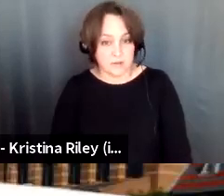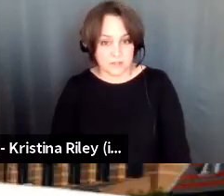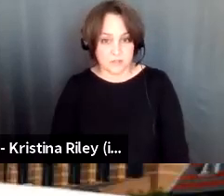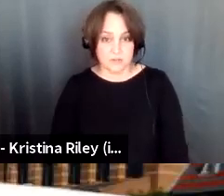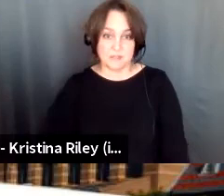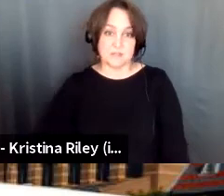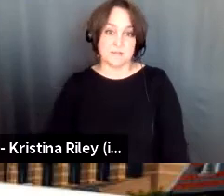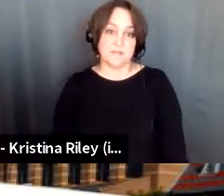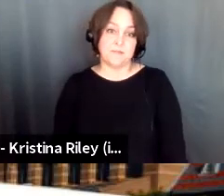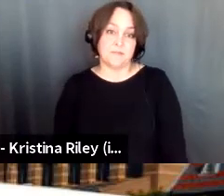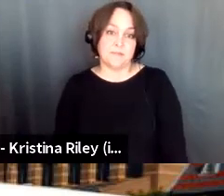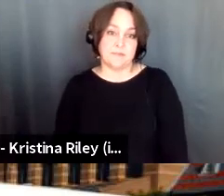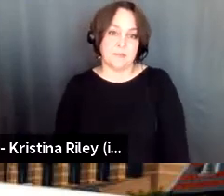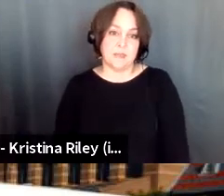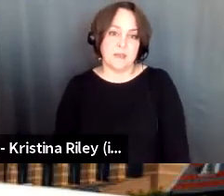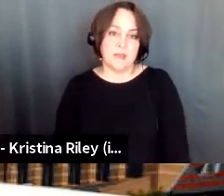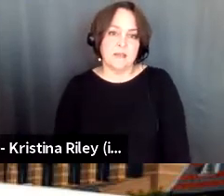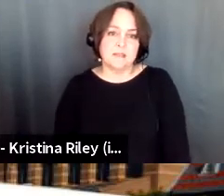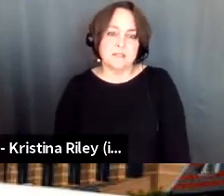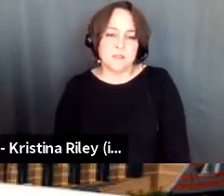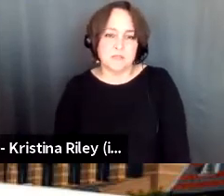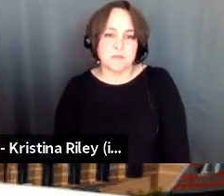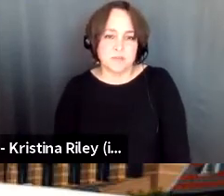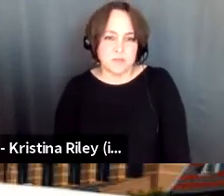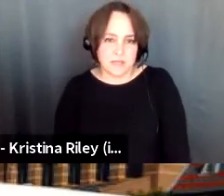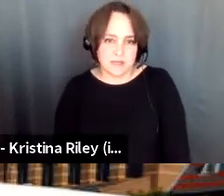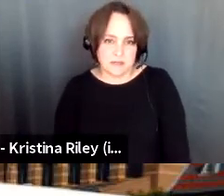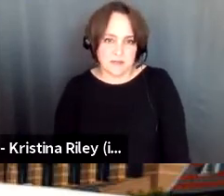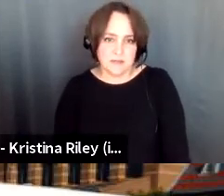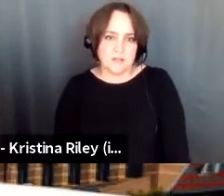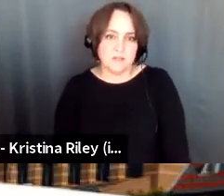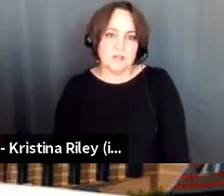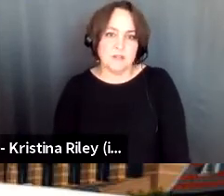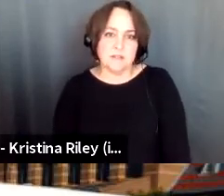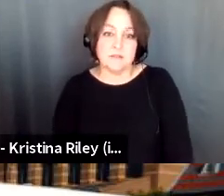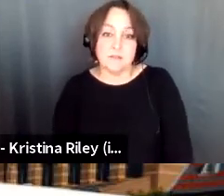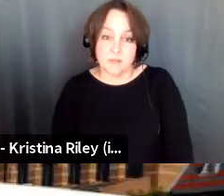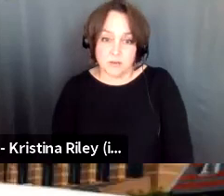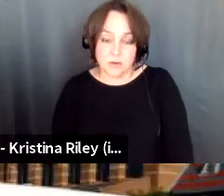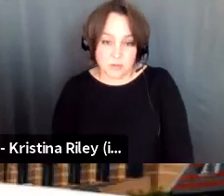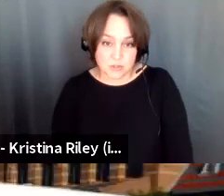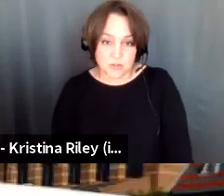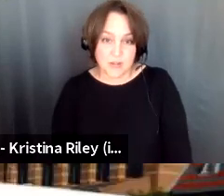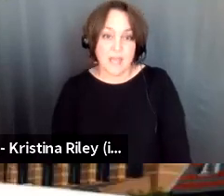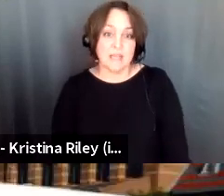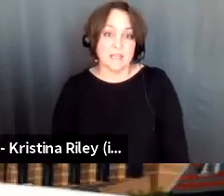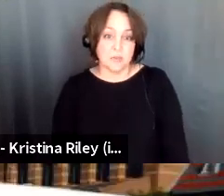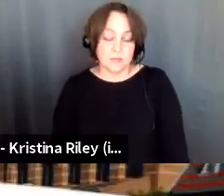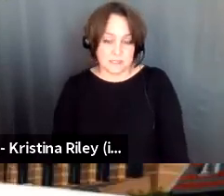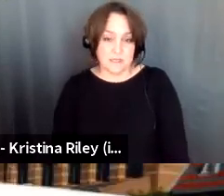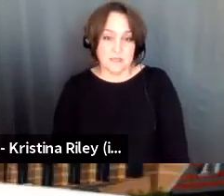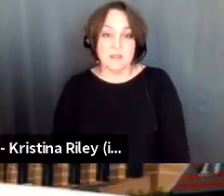hard of hearing students. This space was created to value culture